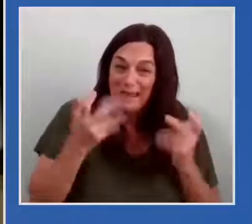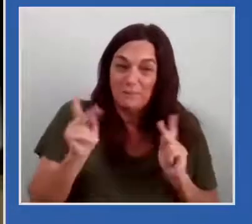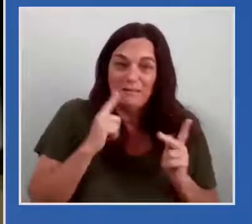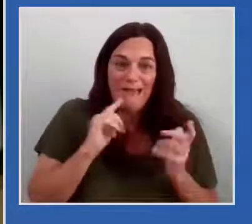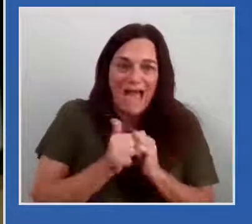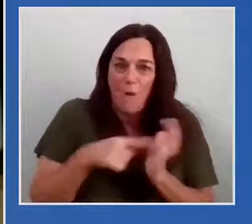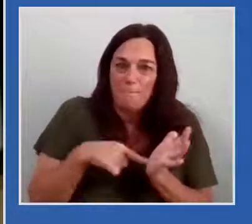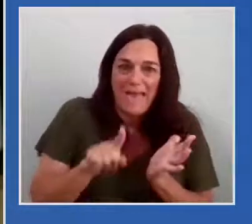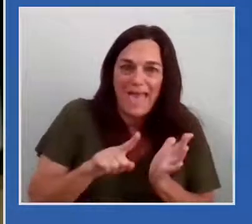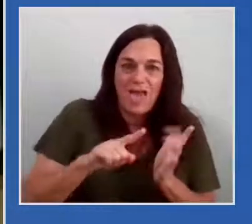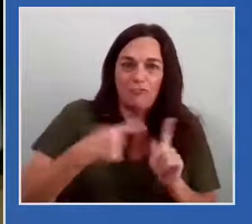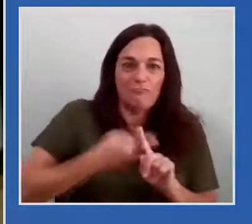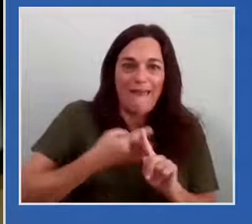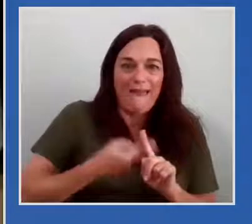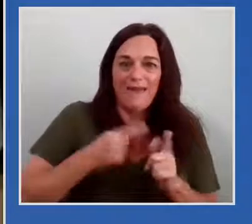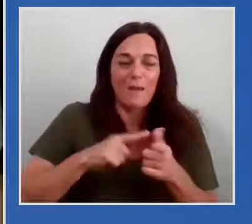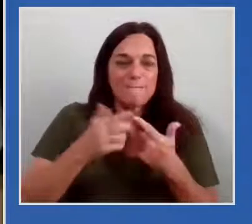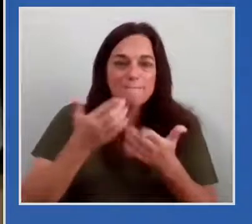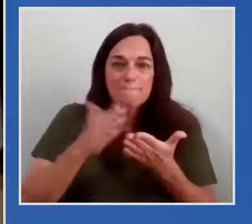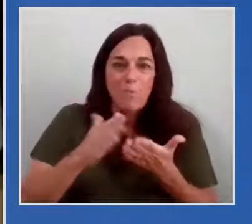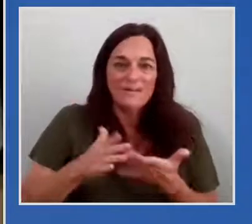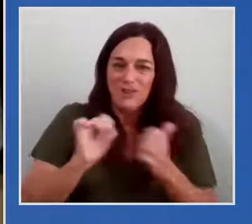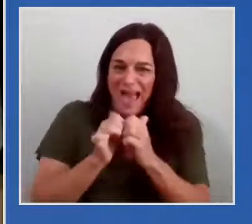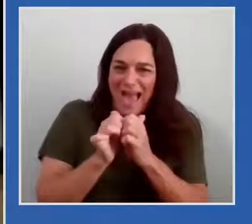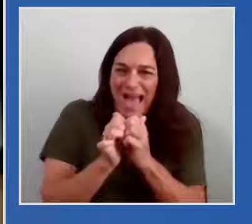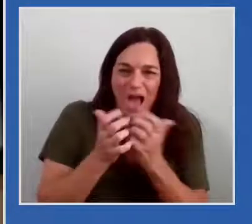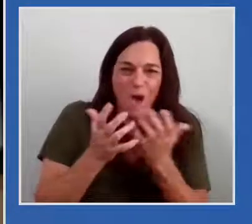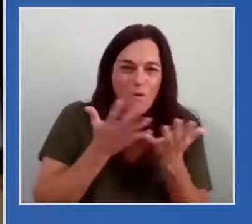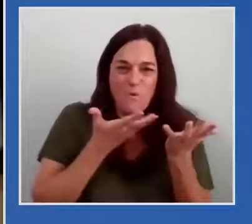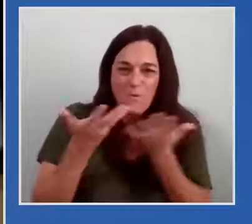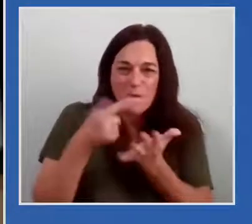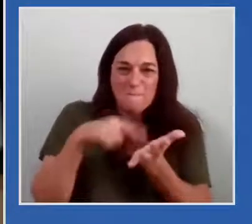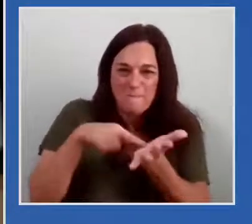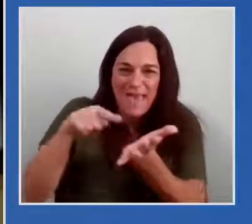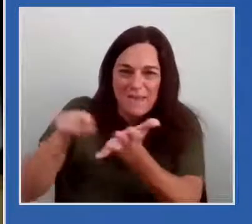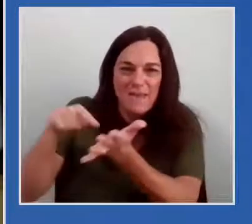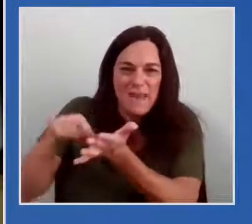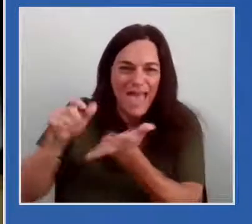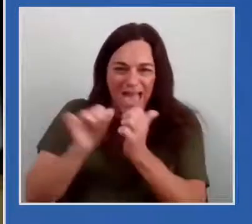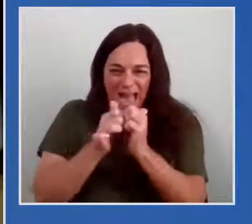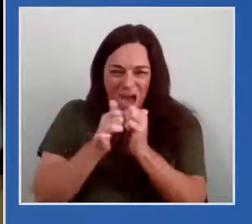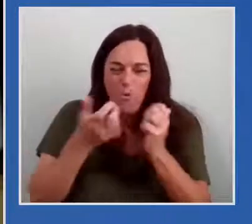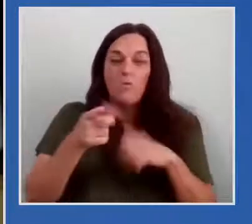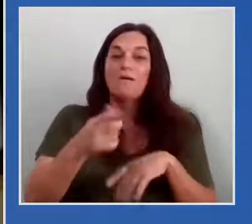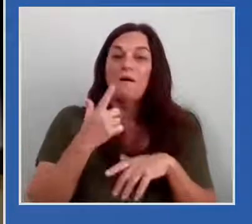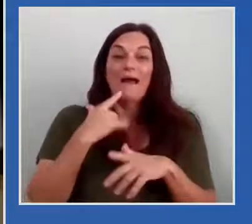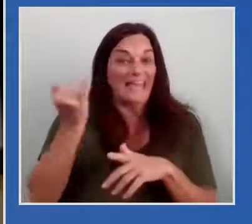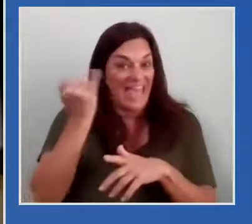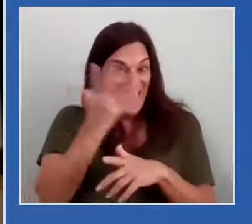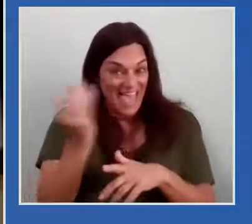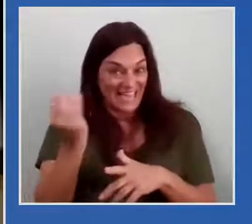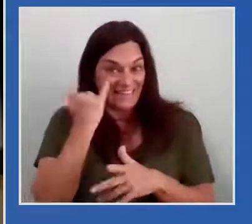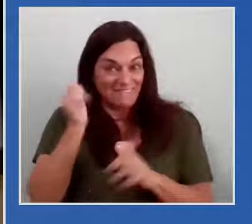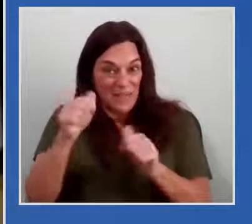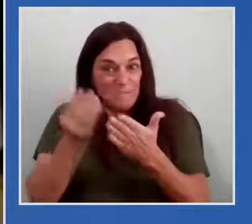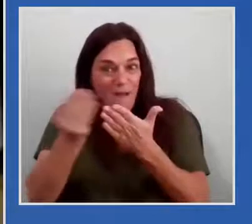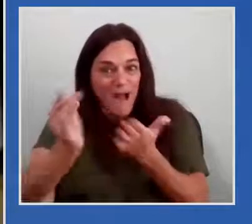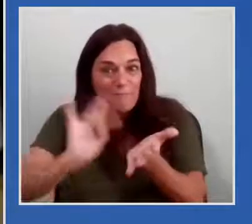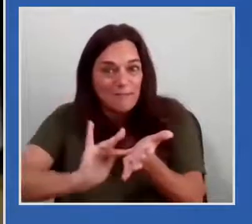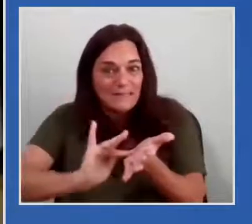next mortgage payment. They're not only whether or not they can purchase their prescription drugs or put food on the